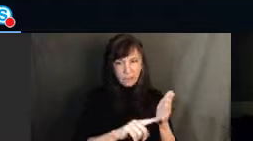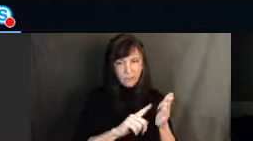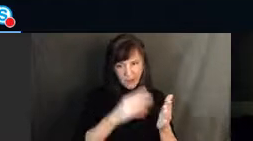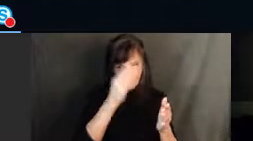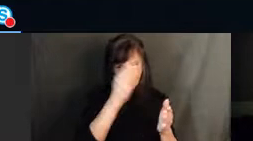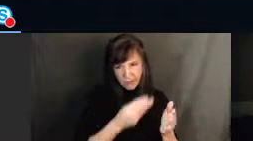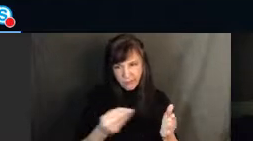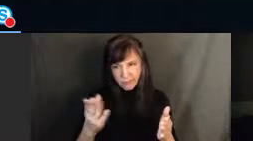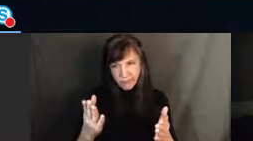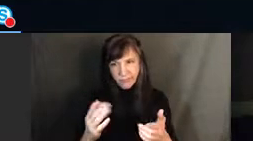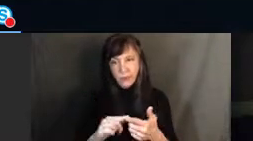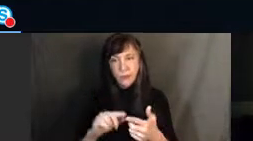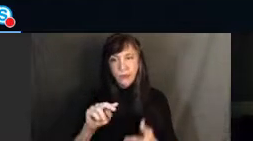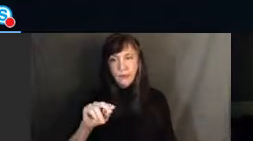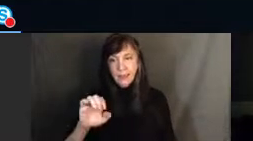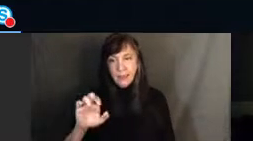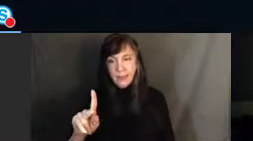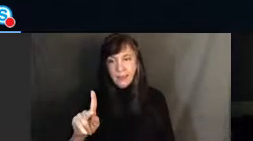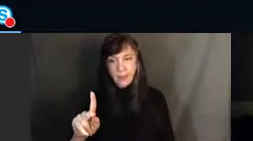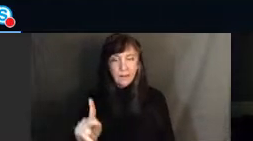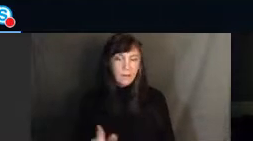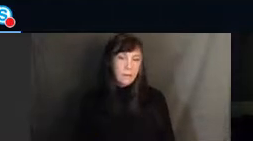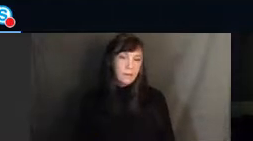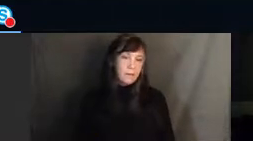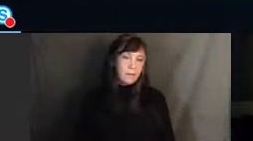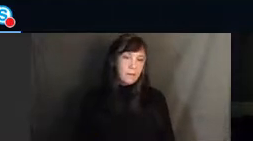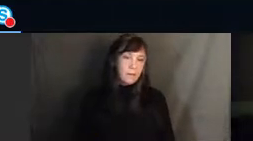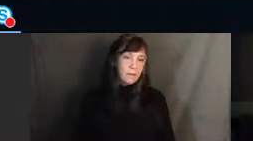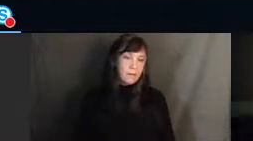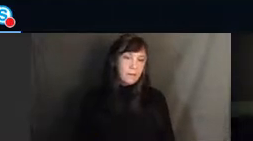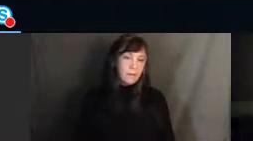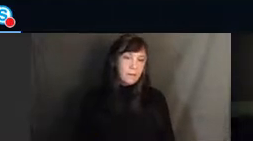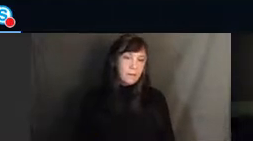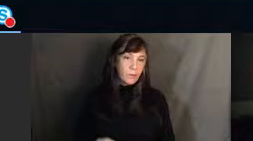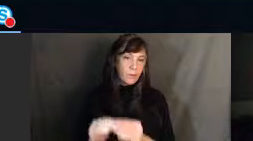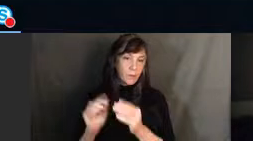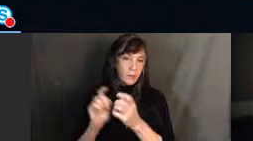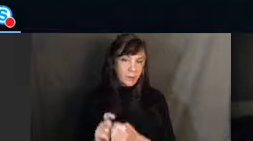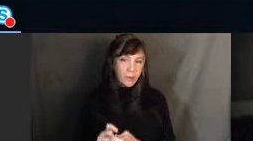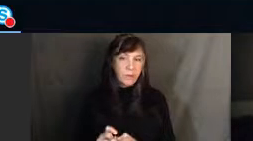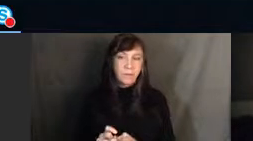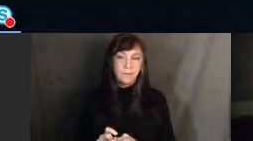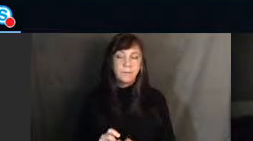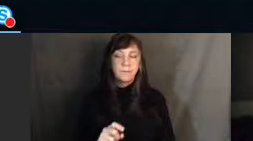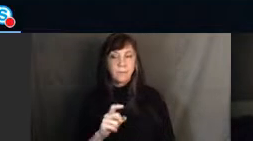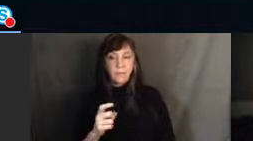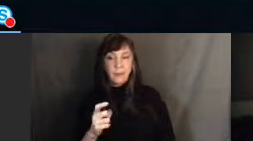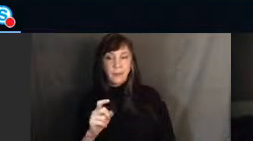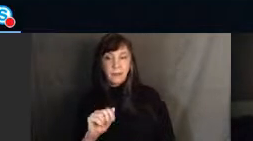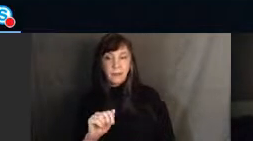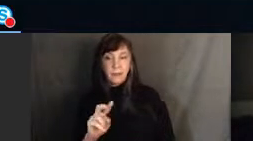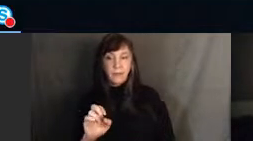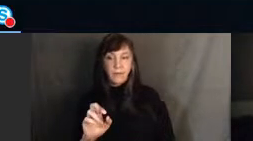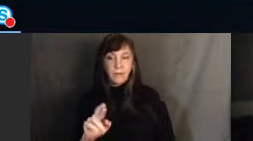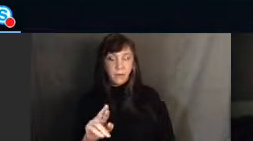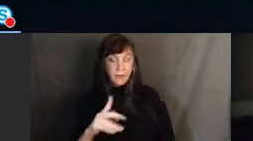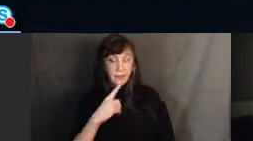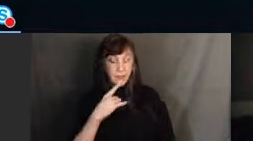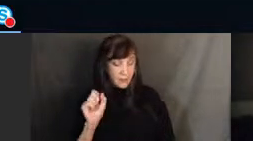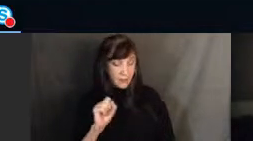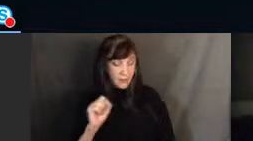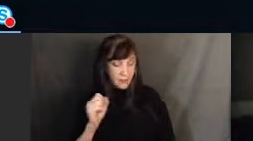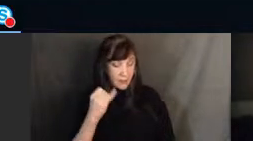to Nick if there's a further like a more detailed that. Yeah, because like if you call